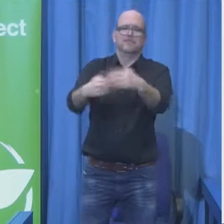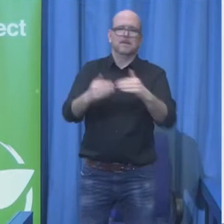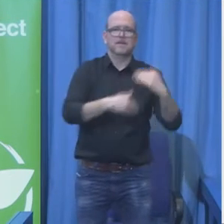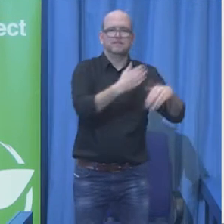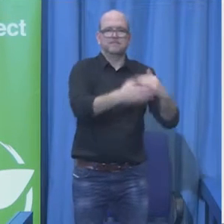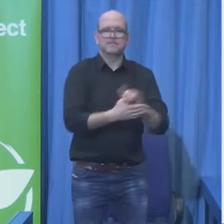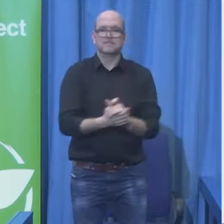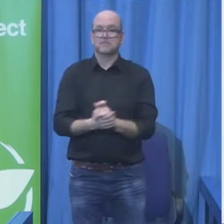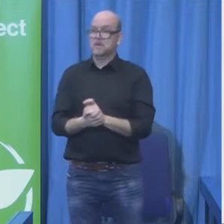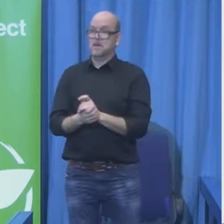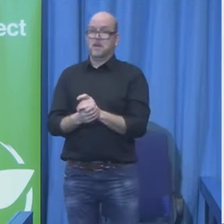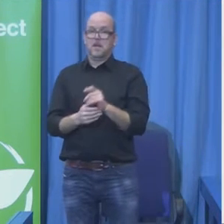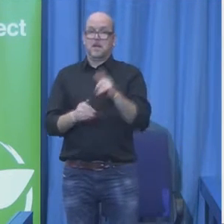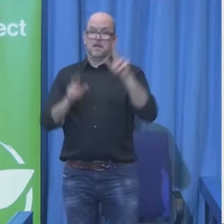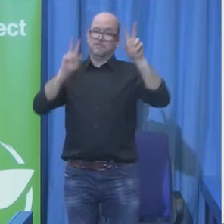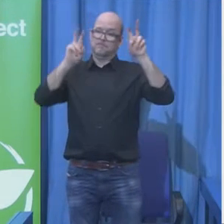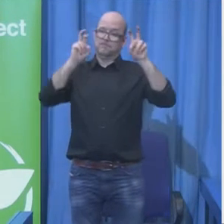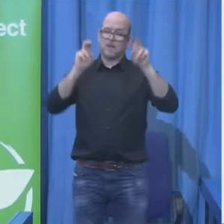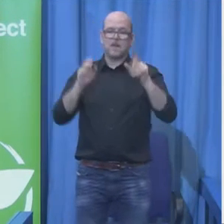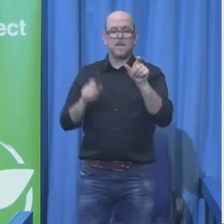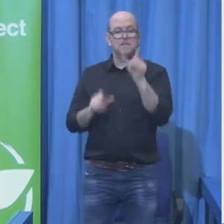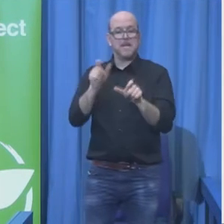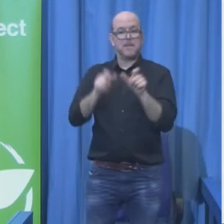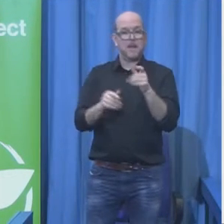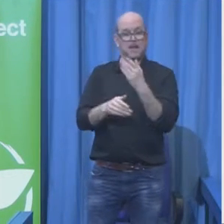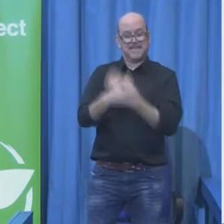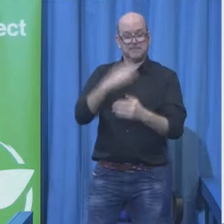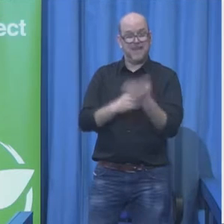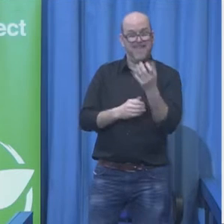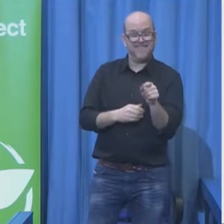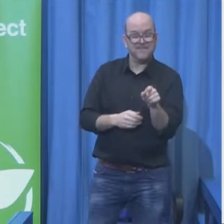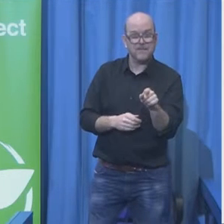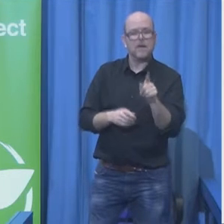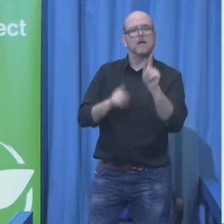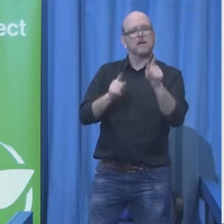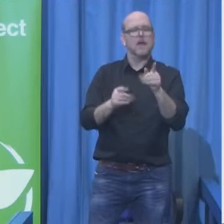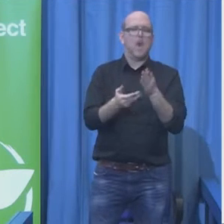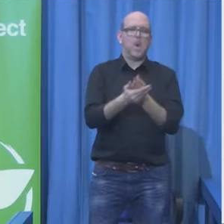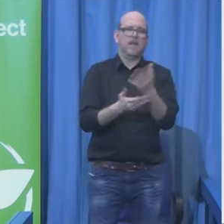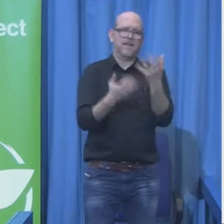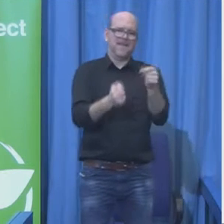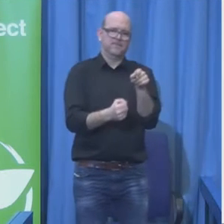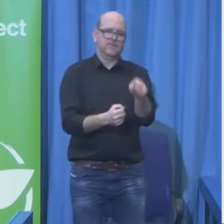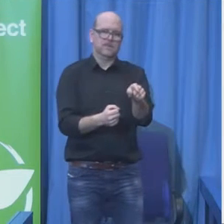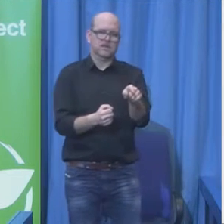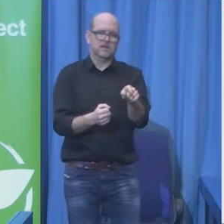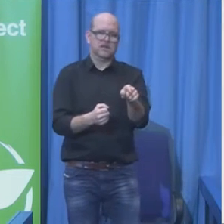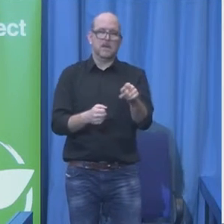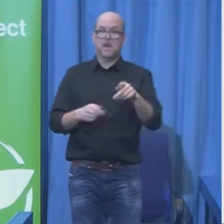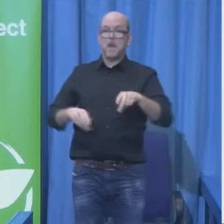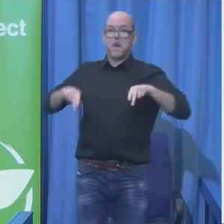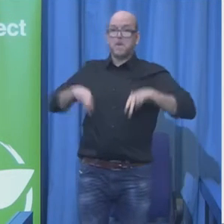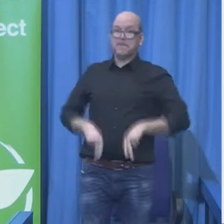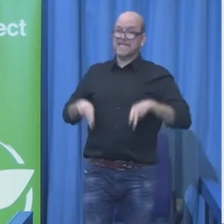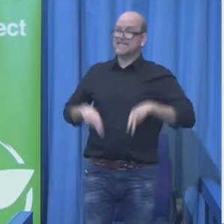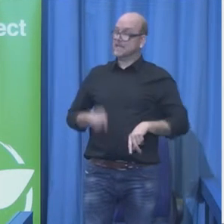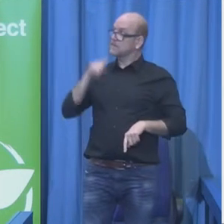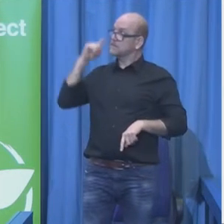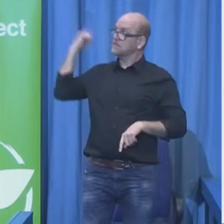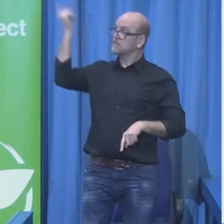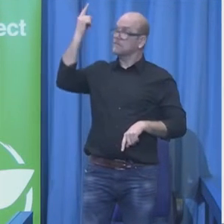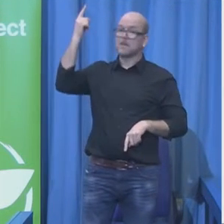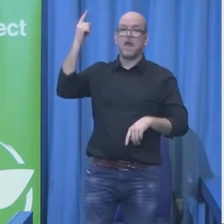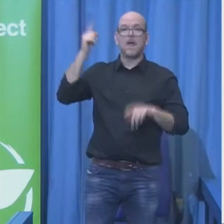prepare biennial reports to be brought to the attention of the Committee of Ministers of the Council of Europe. Ladies and